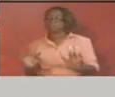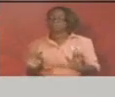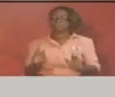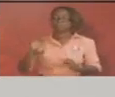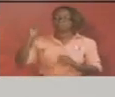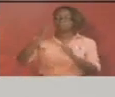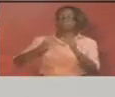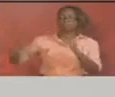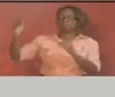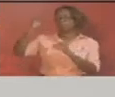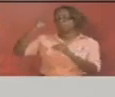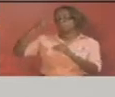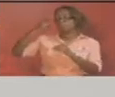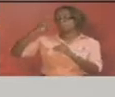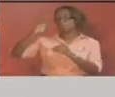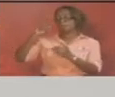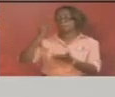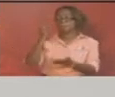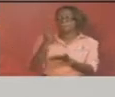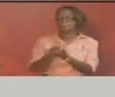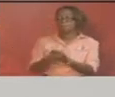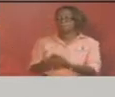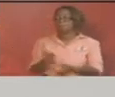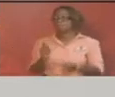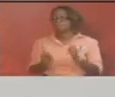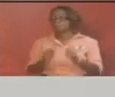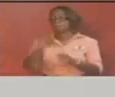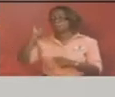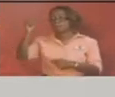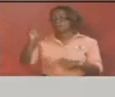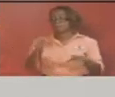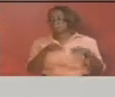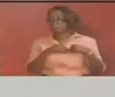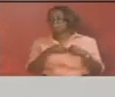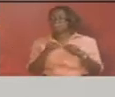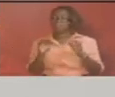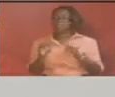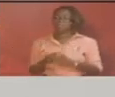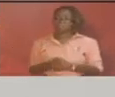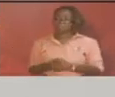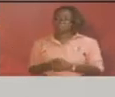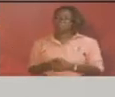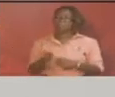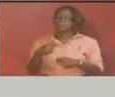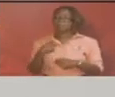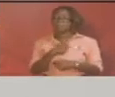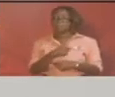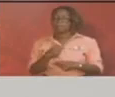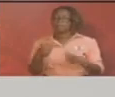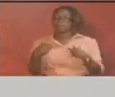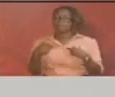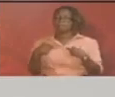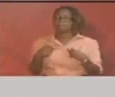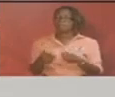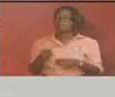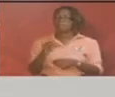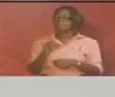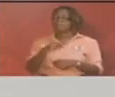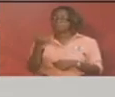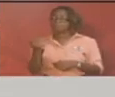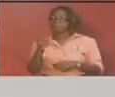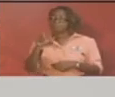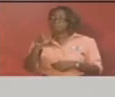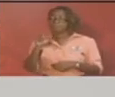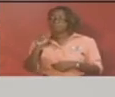the registration under the Food and Drug Act. But we do have a contingency and have used Kariri and other labs when we needed to do